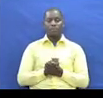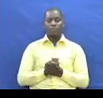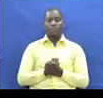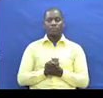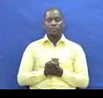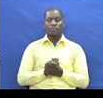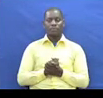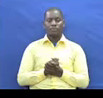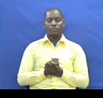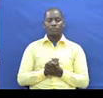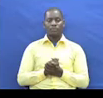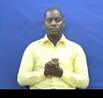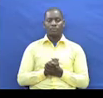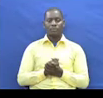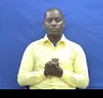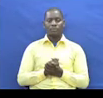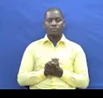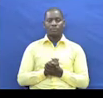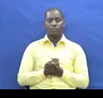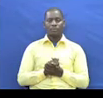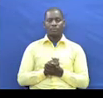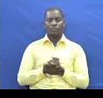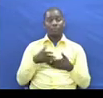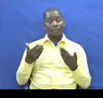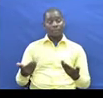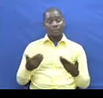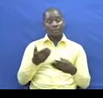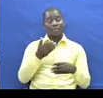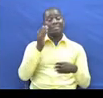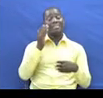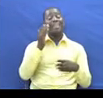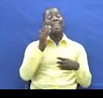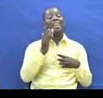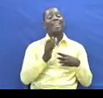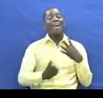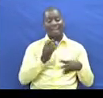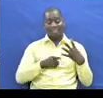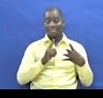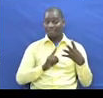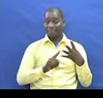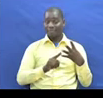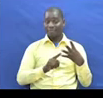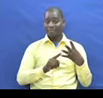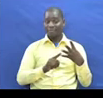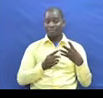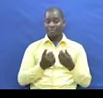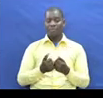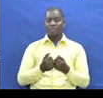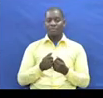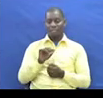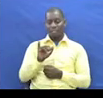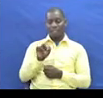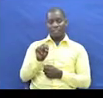and range. The last but not least is the inverse of